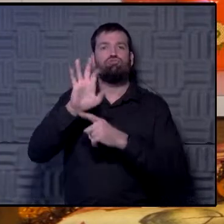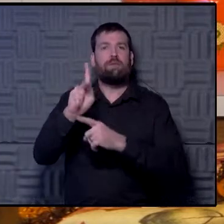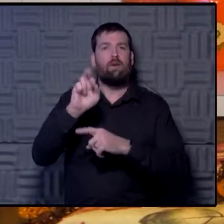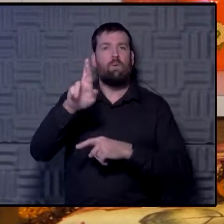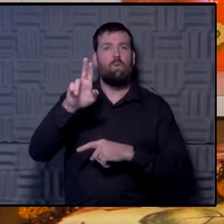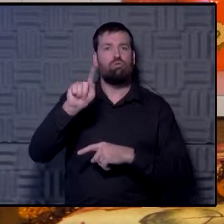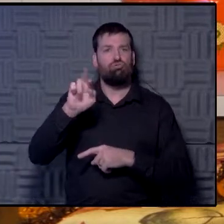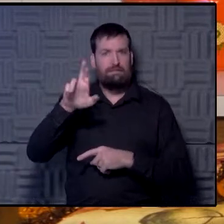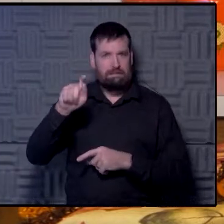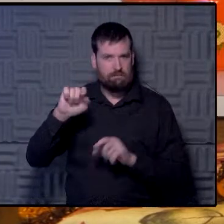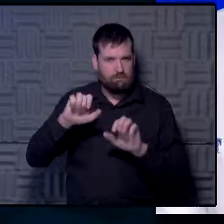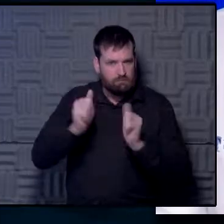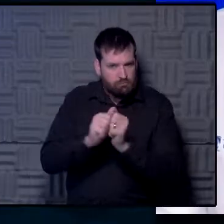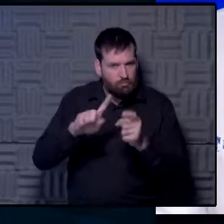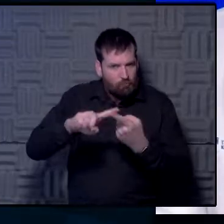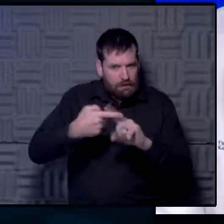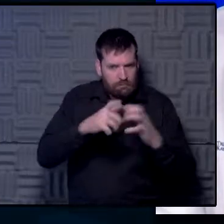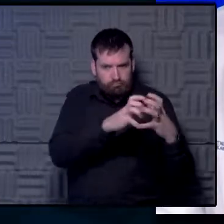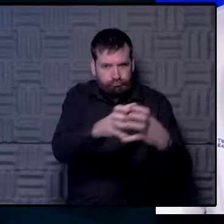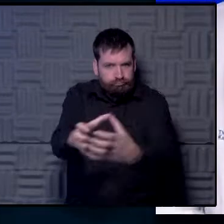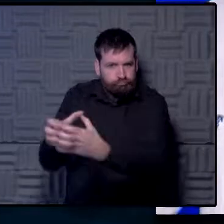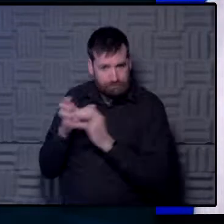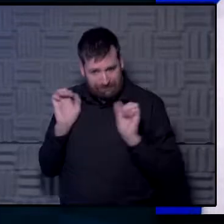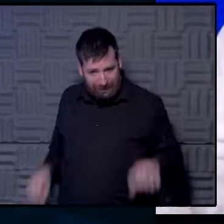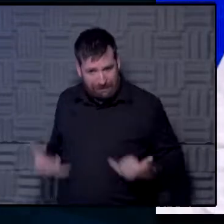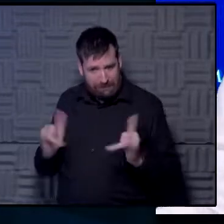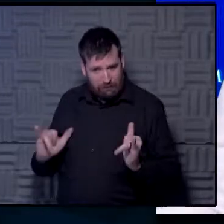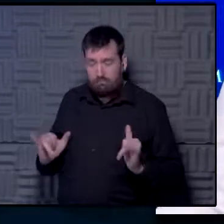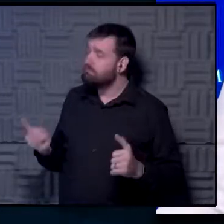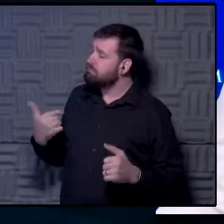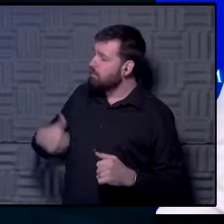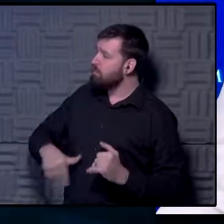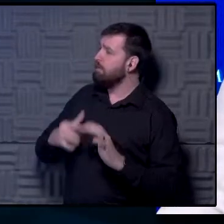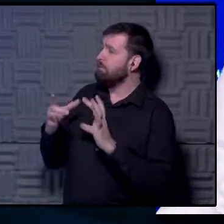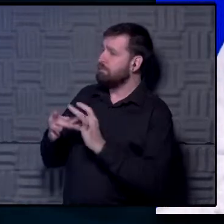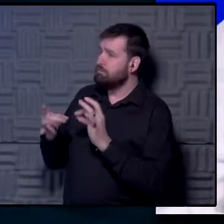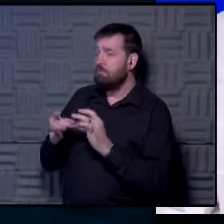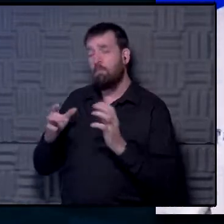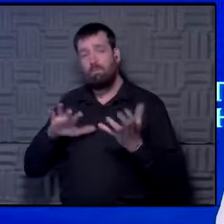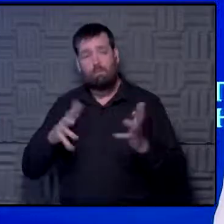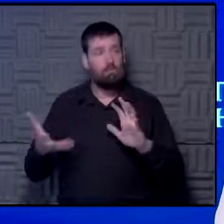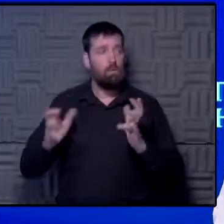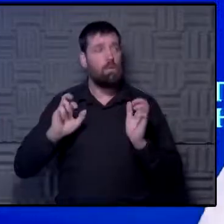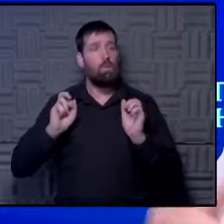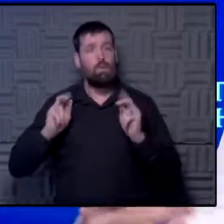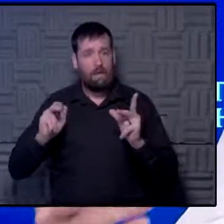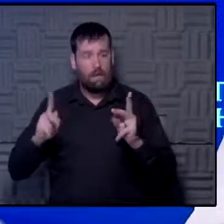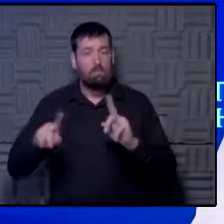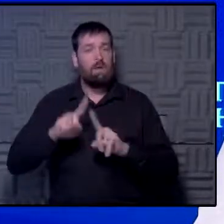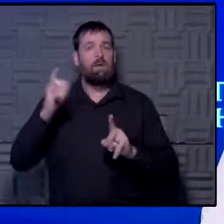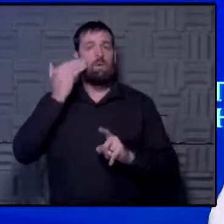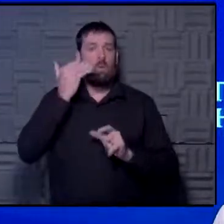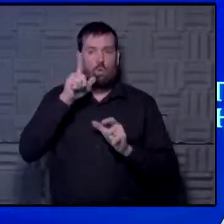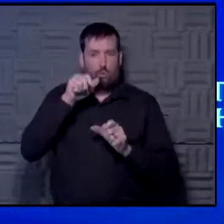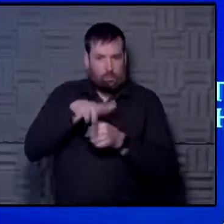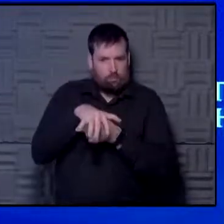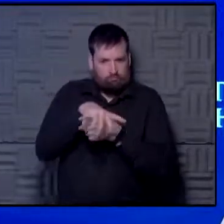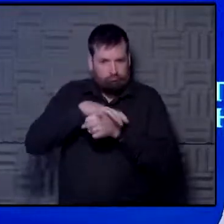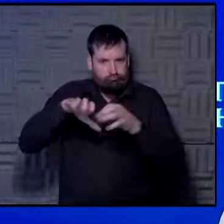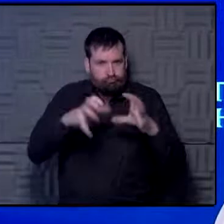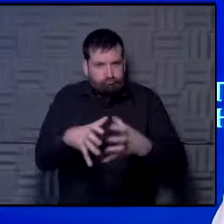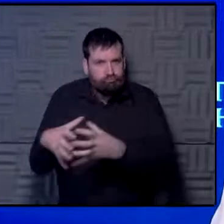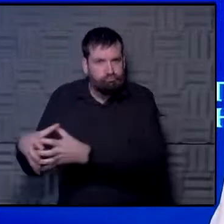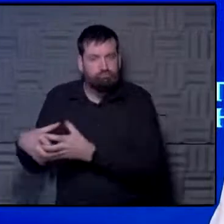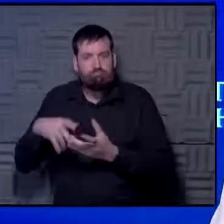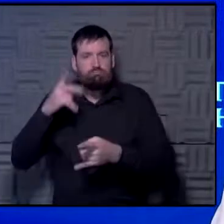still okay to do? You know, I think we've been saying it's Yeah. okay as long as you know who's in your bubble and you try to